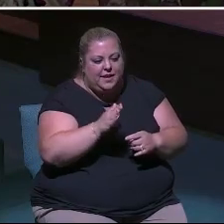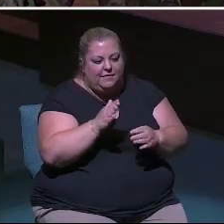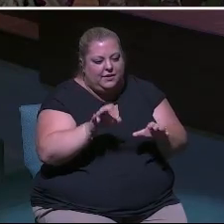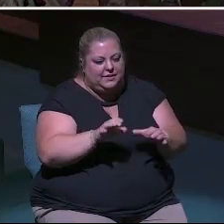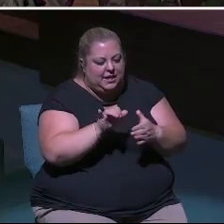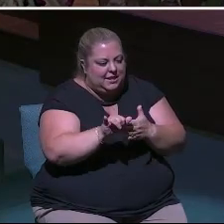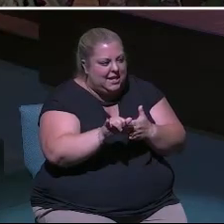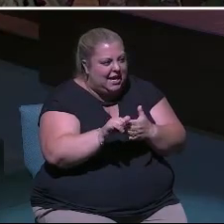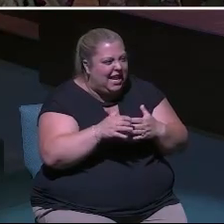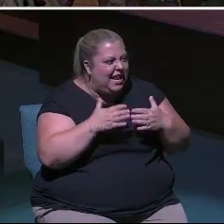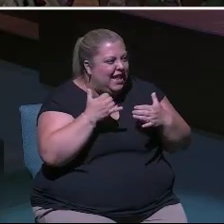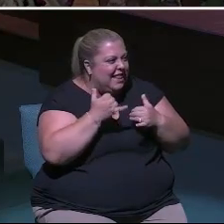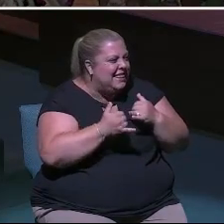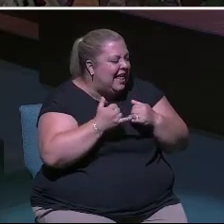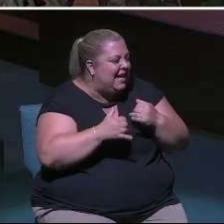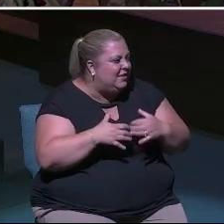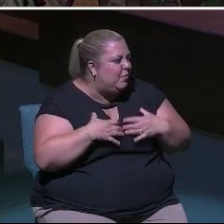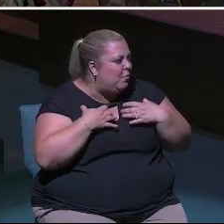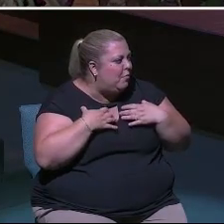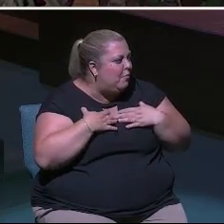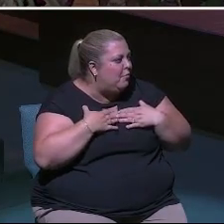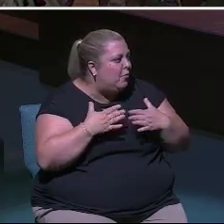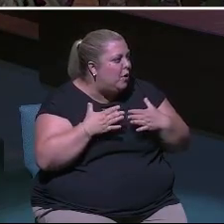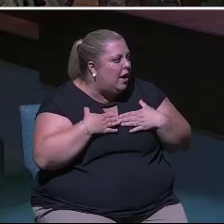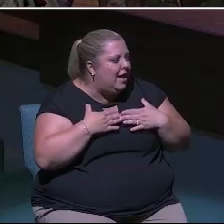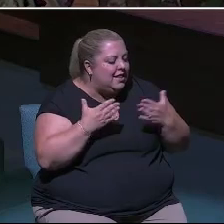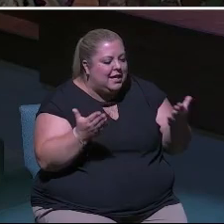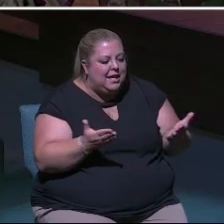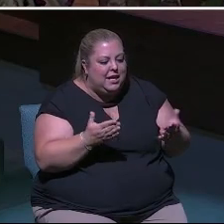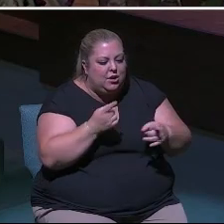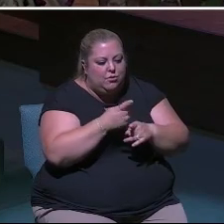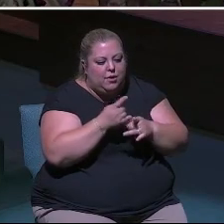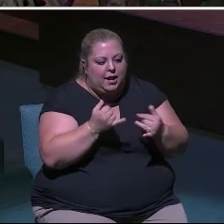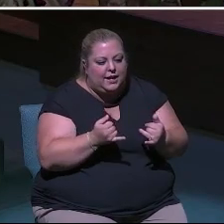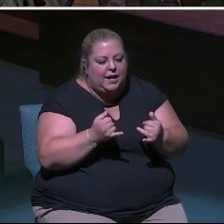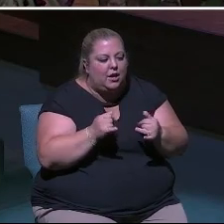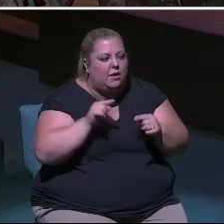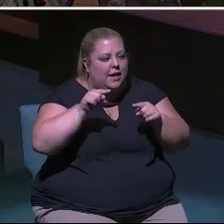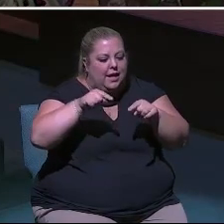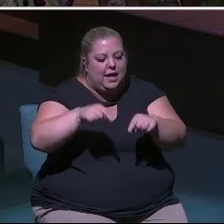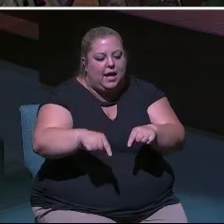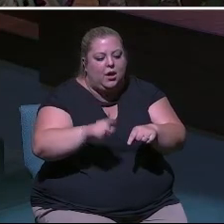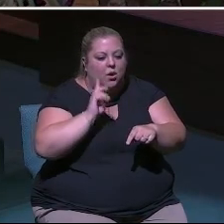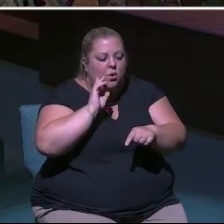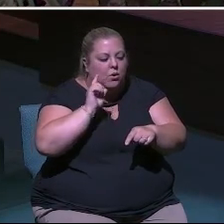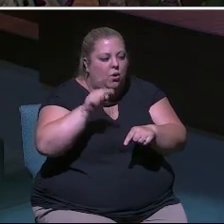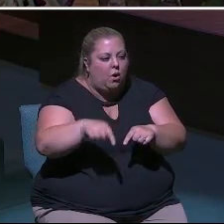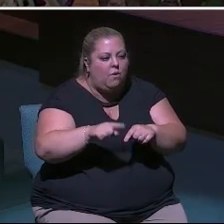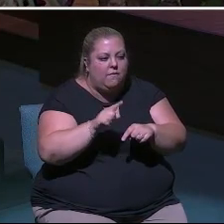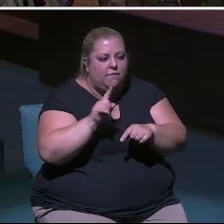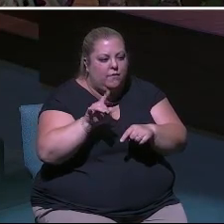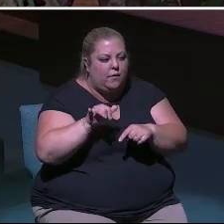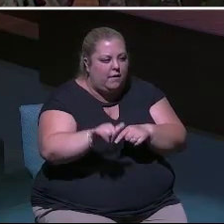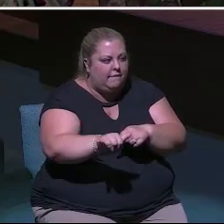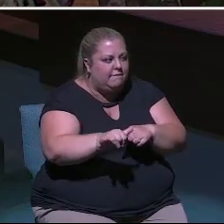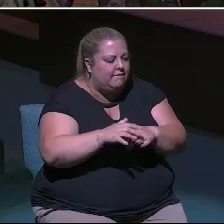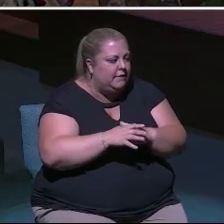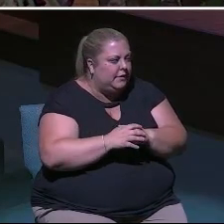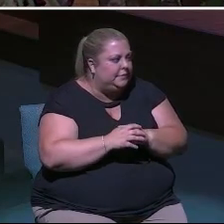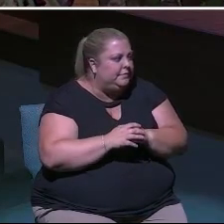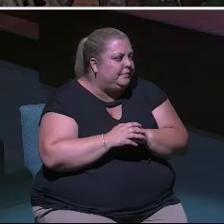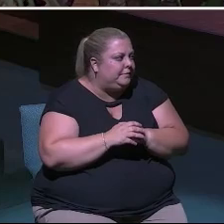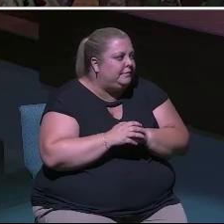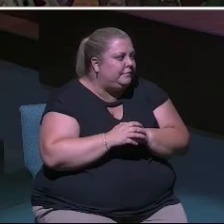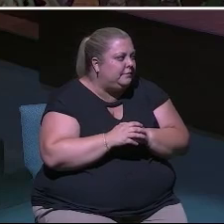here right now, hell will be your place of dwelling for all eternity. Jesus said,